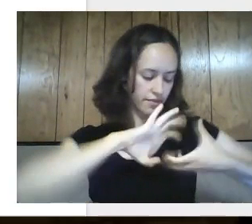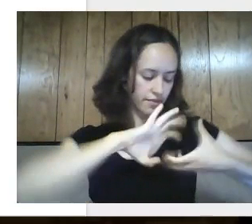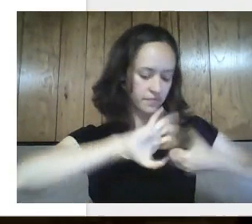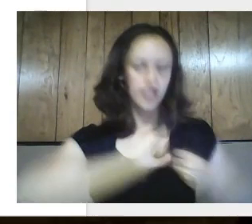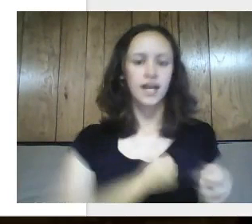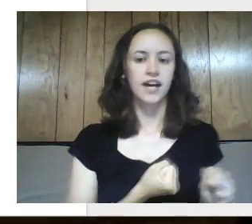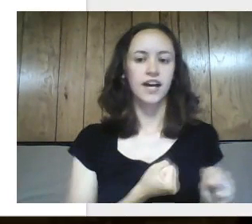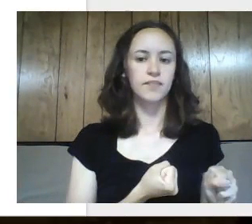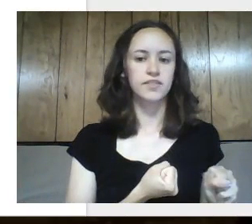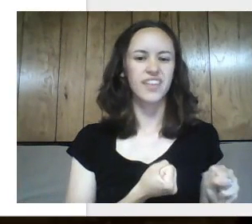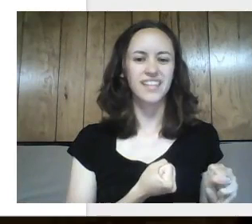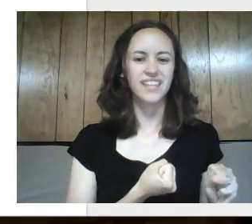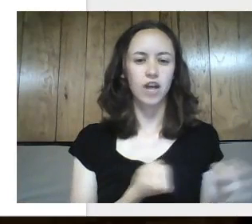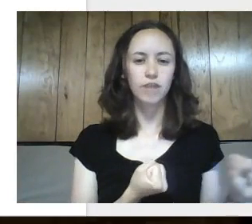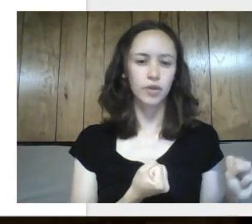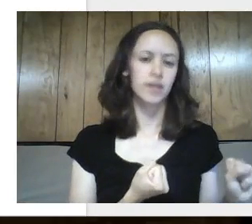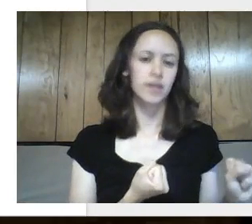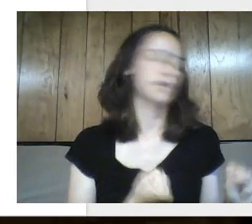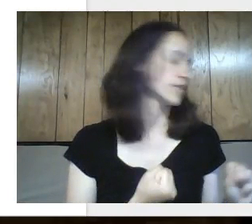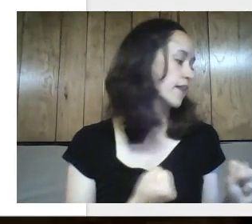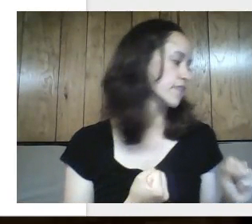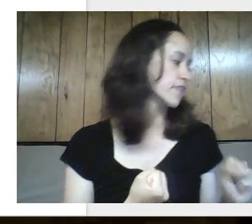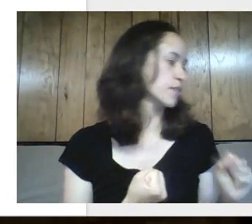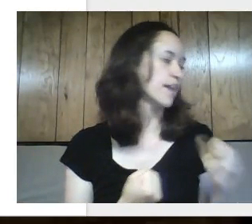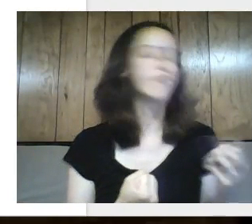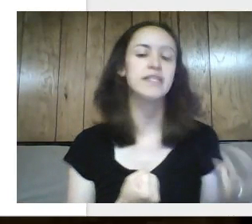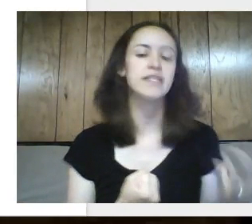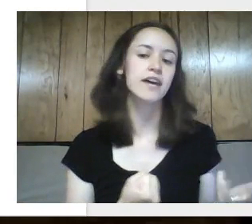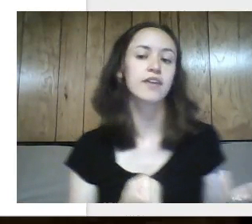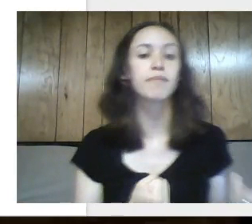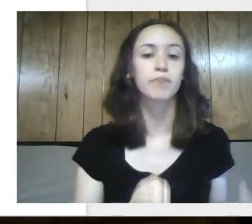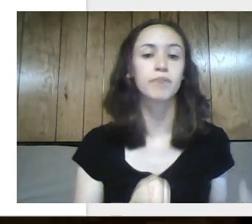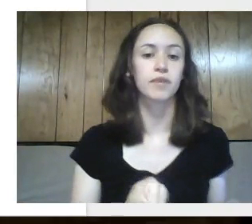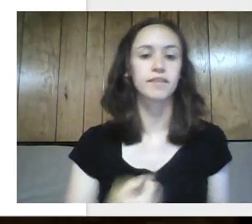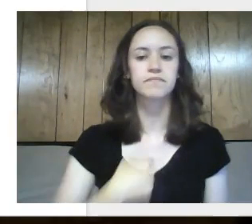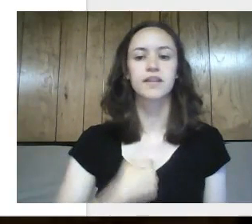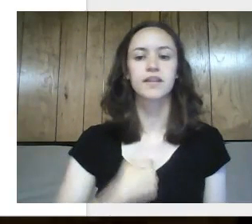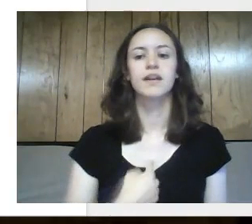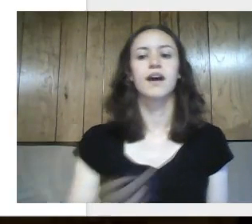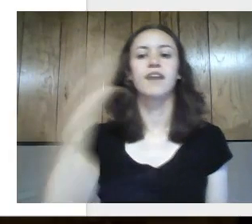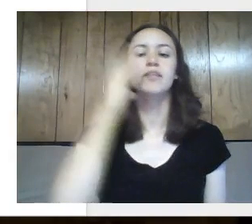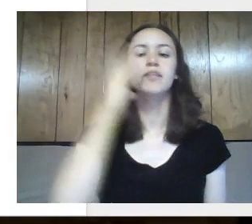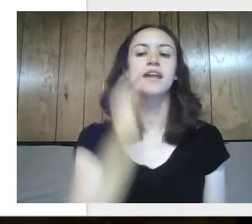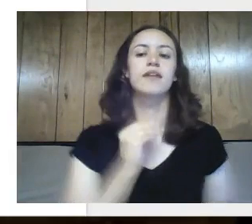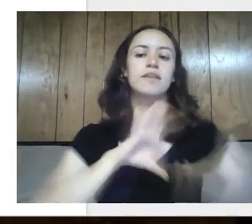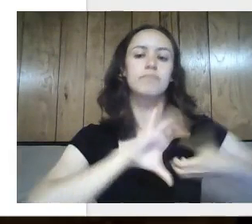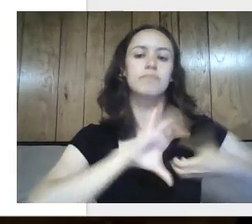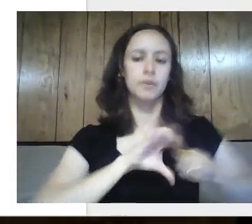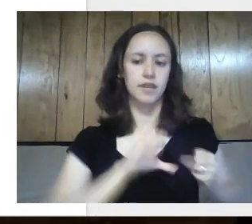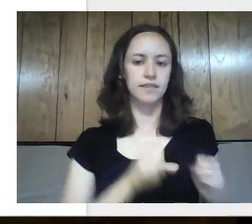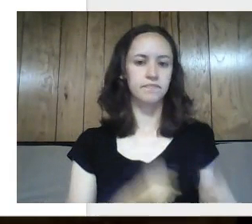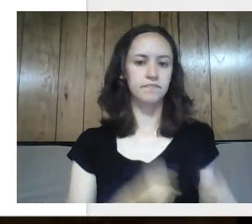washcloth. So that's like heartbroken. So that fits with I've been down, I've been broken. I've been down